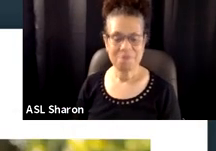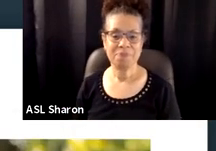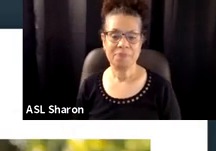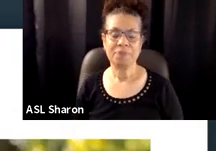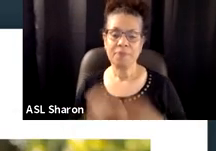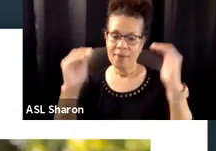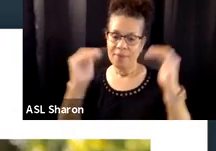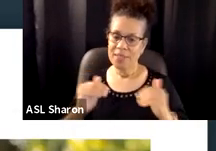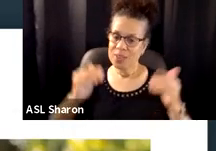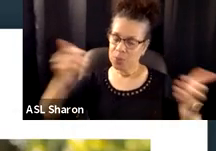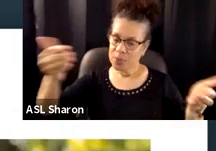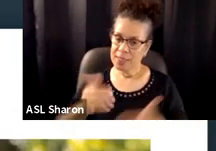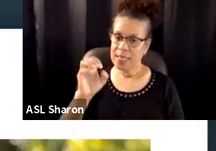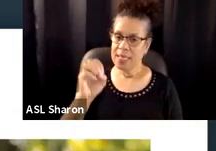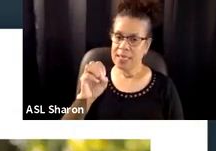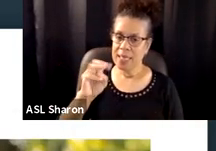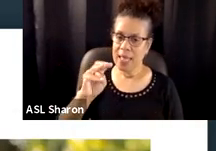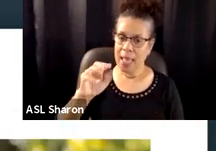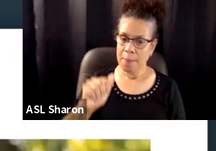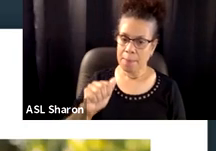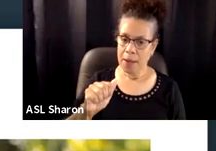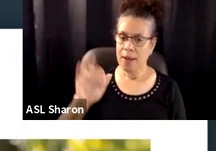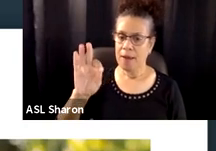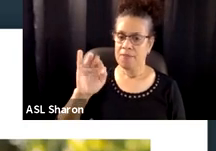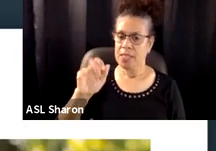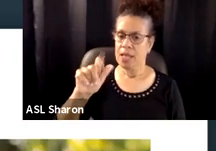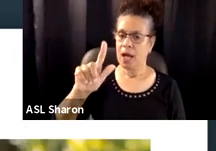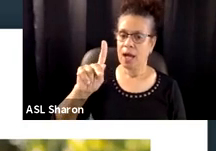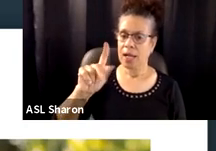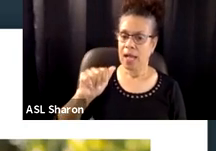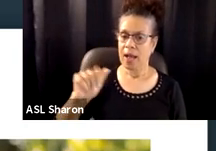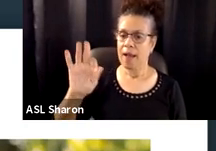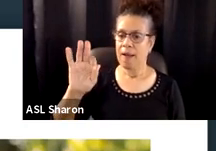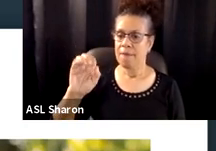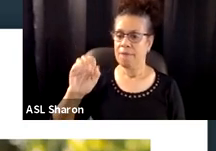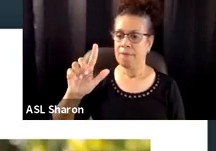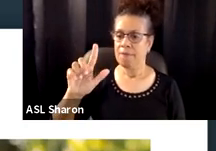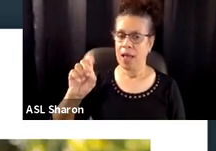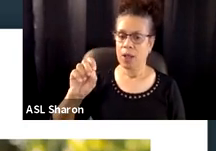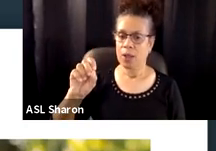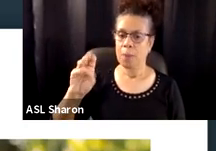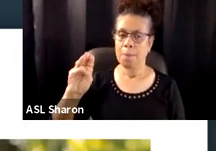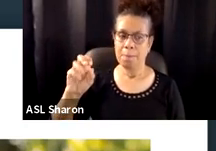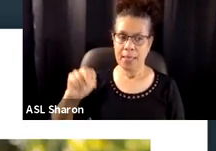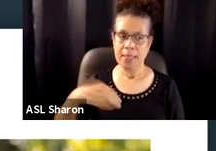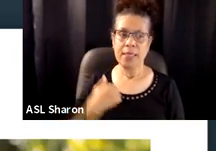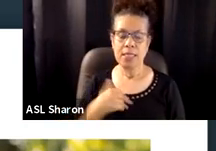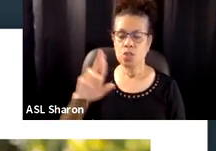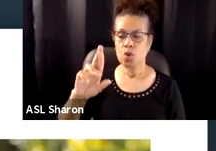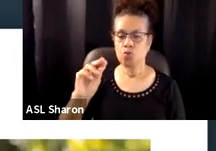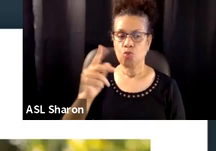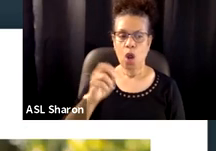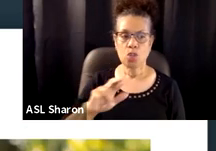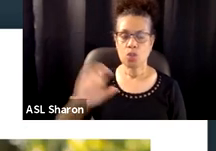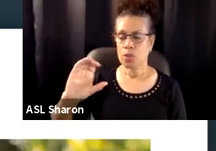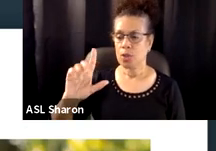i'd like to introduce emma fiacca feldman she's the proud principal of the roger clapp elementary emma